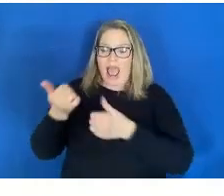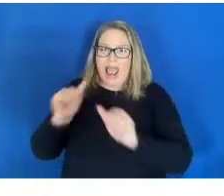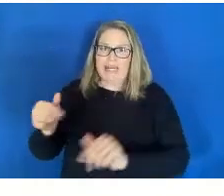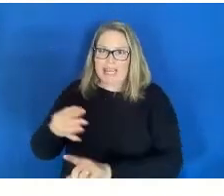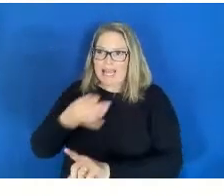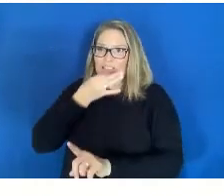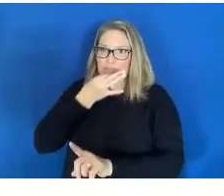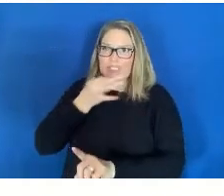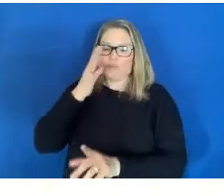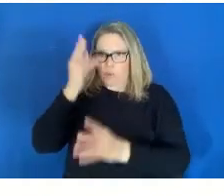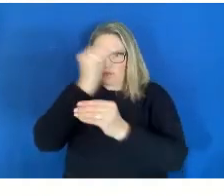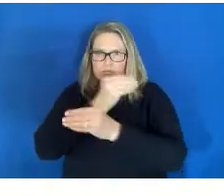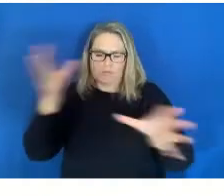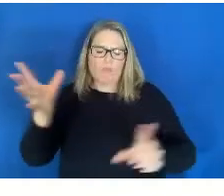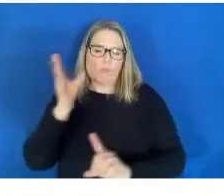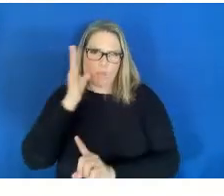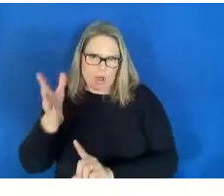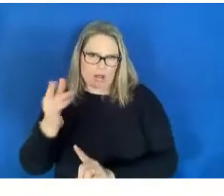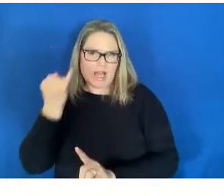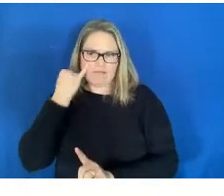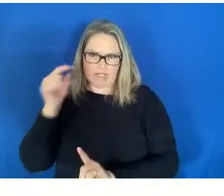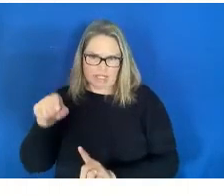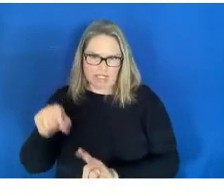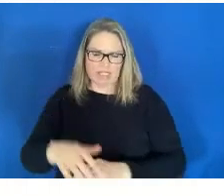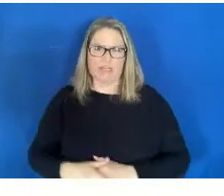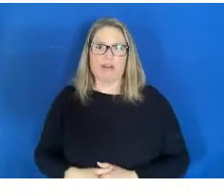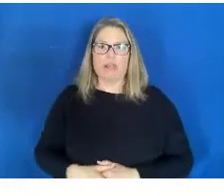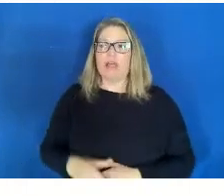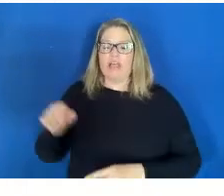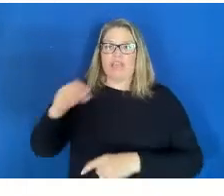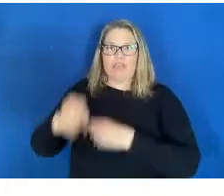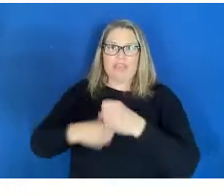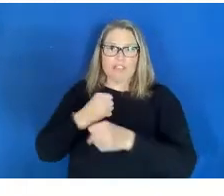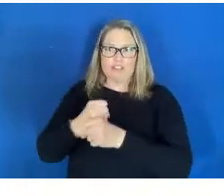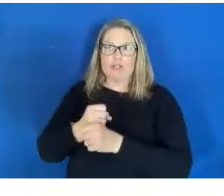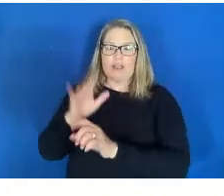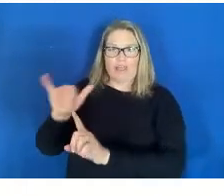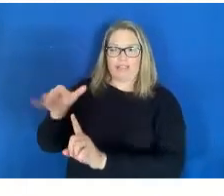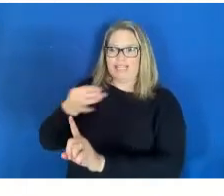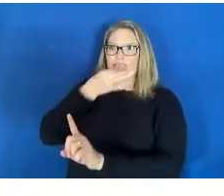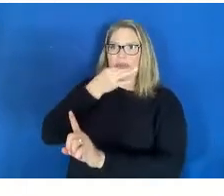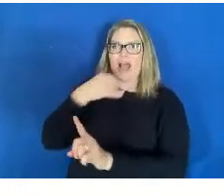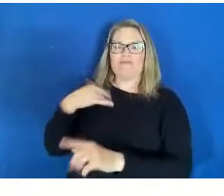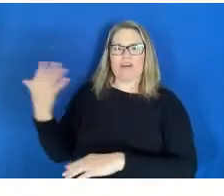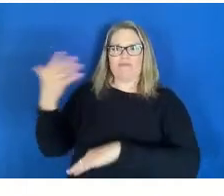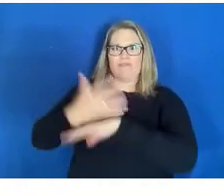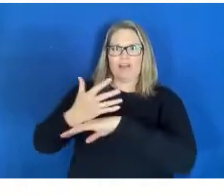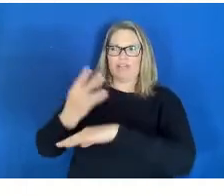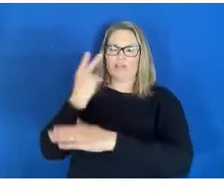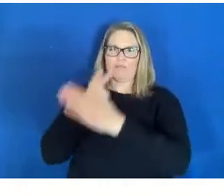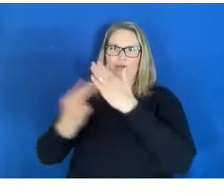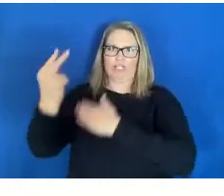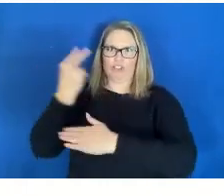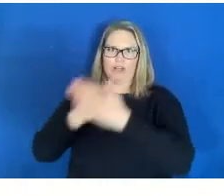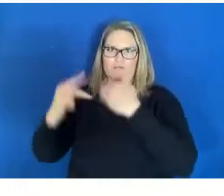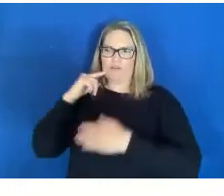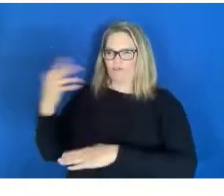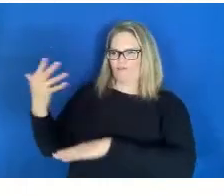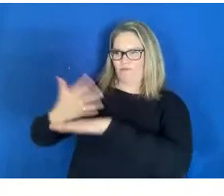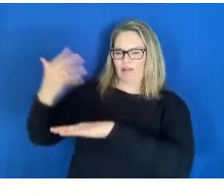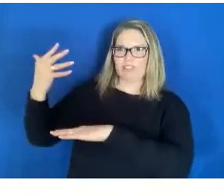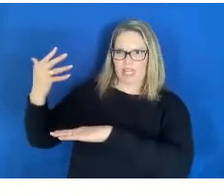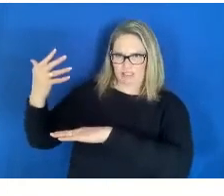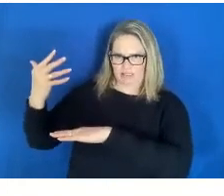required. This year, the Hydrology Centre will once again provide 5-day forecasts, and we will identify